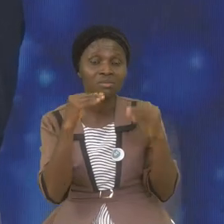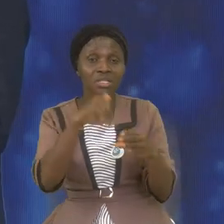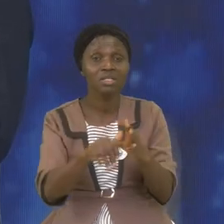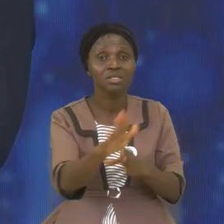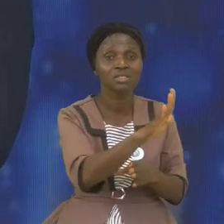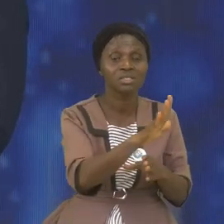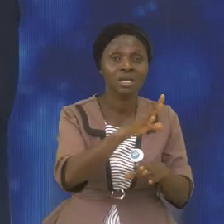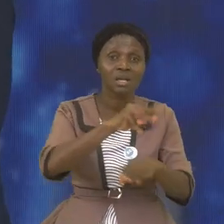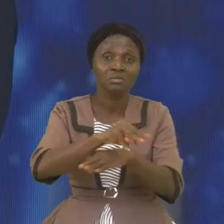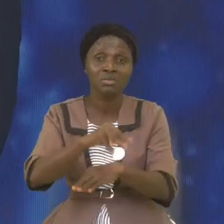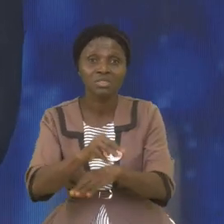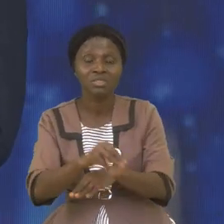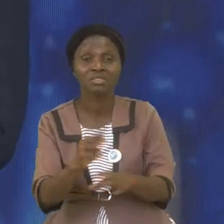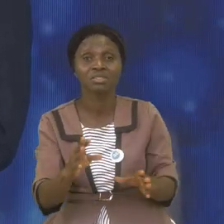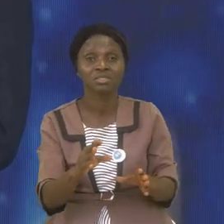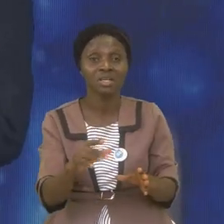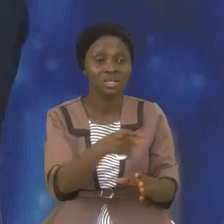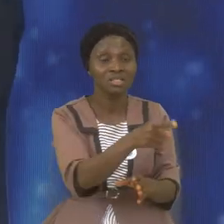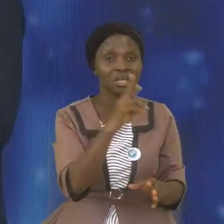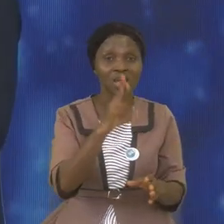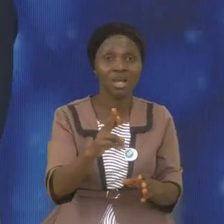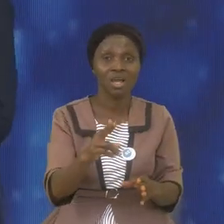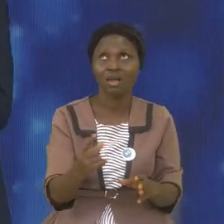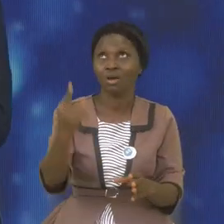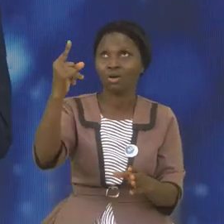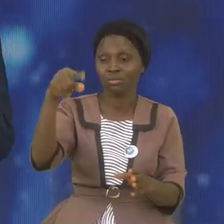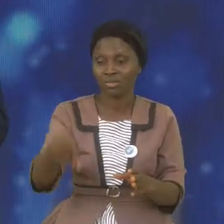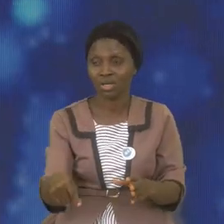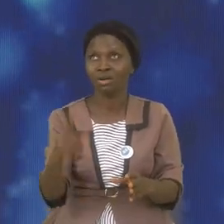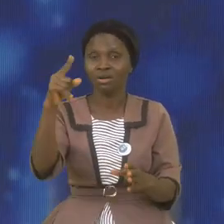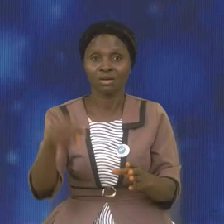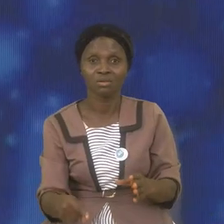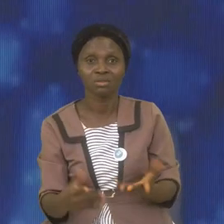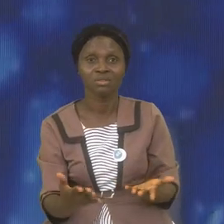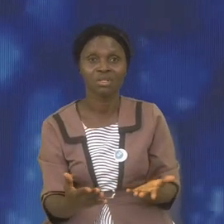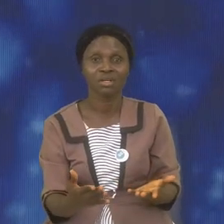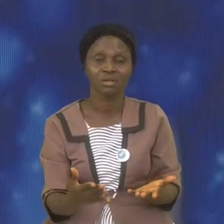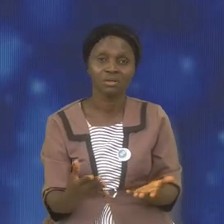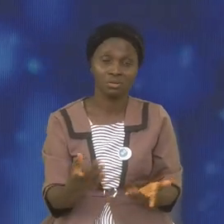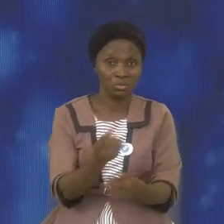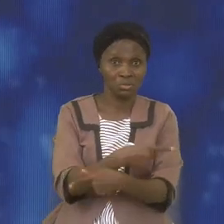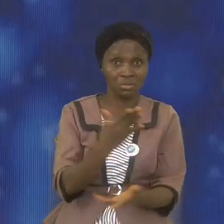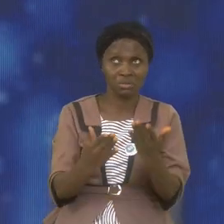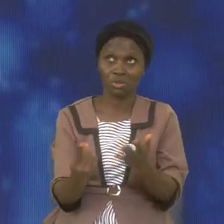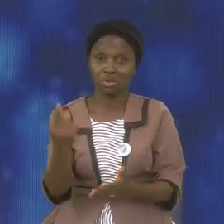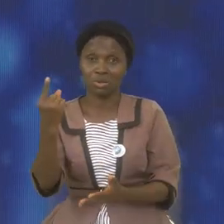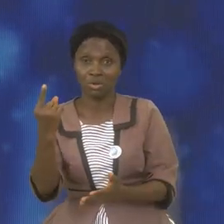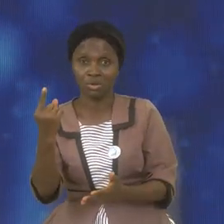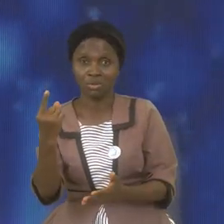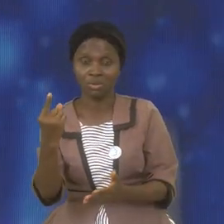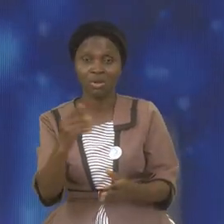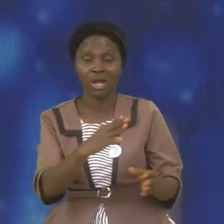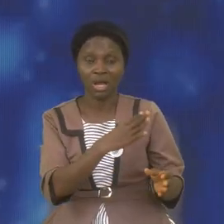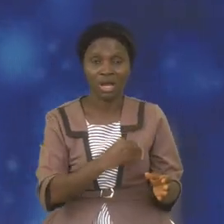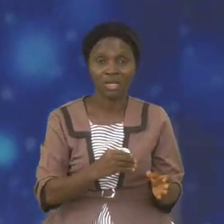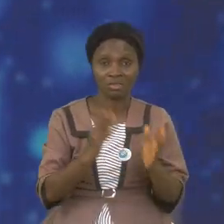their gifts, they are up and down. When today they might be up and they can take on any challenge,